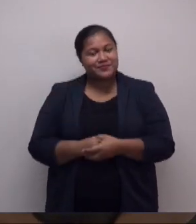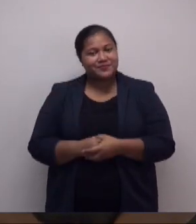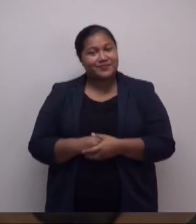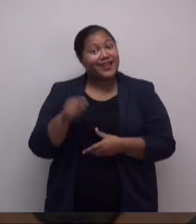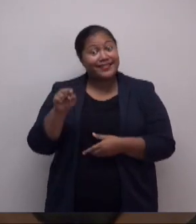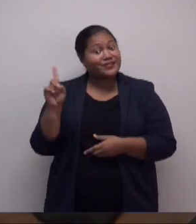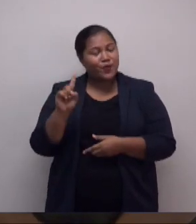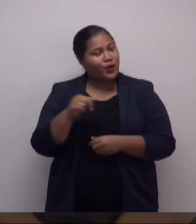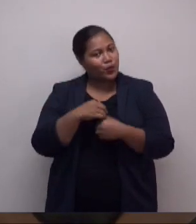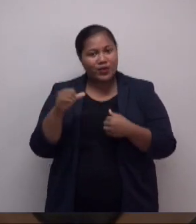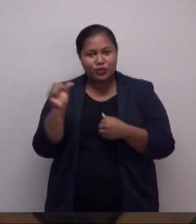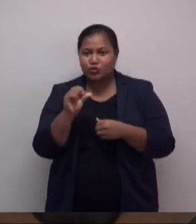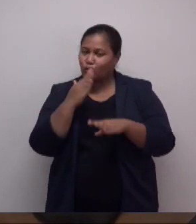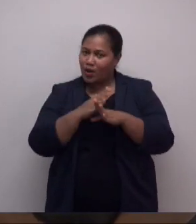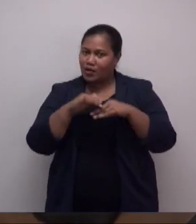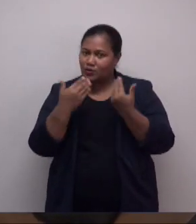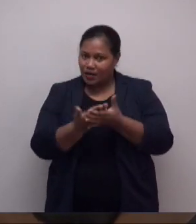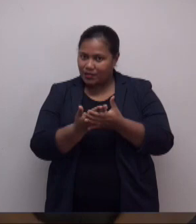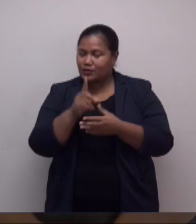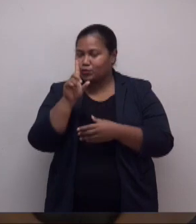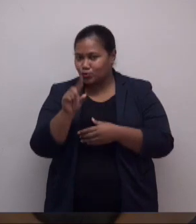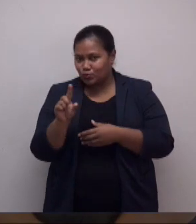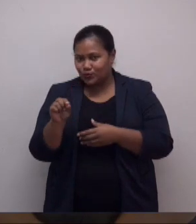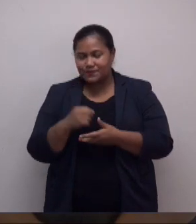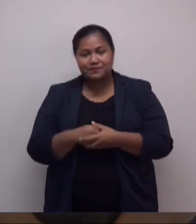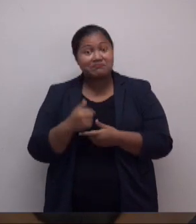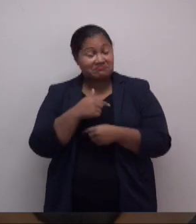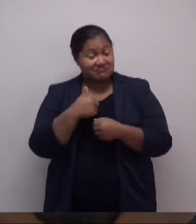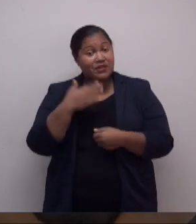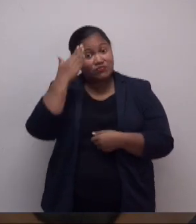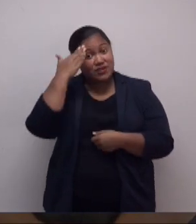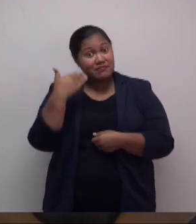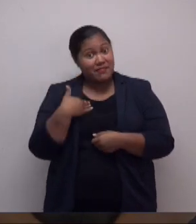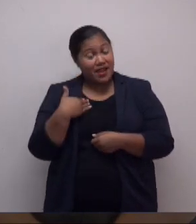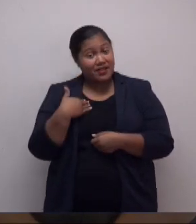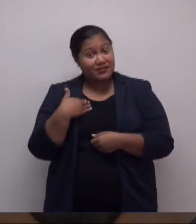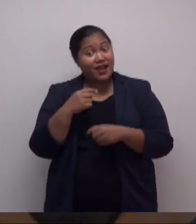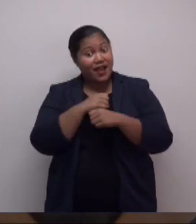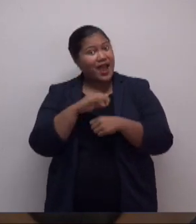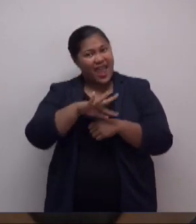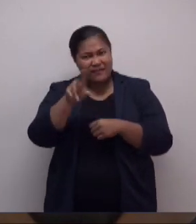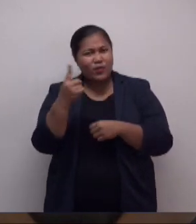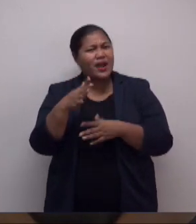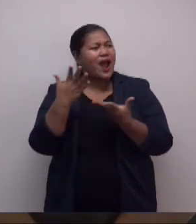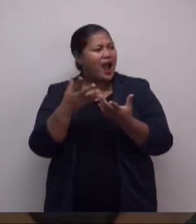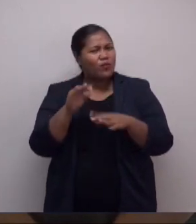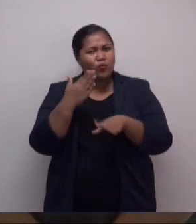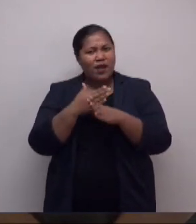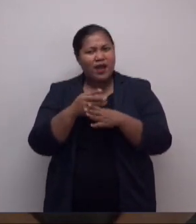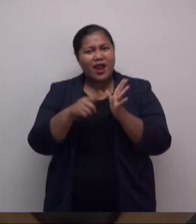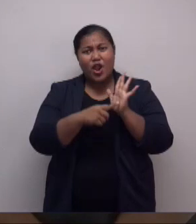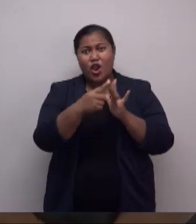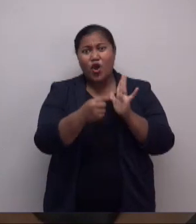do. I'll remind everyone of how the lottery works. This